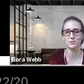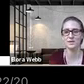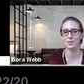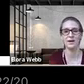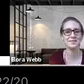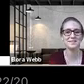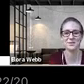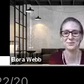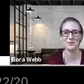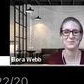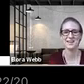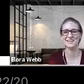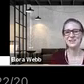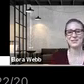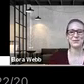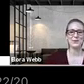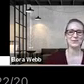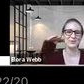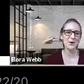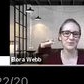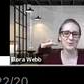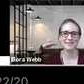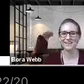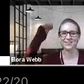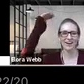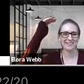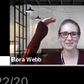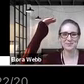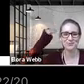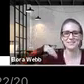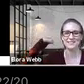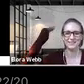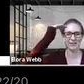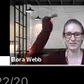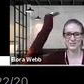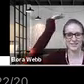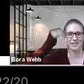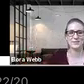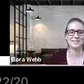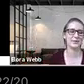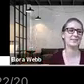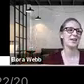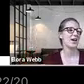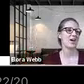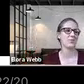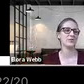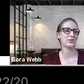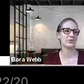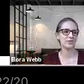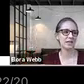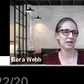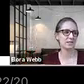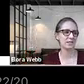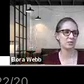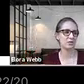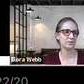million emails from me and they're having to dig through them and you know, they don't know if the one that they've got is the most recent, they're having to check timestamps. Um, and so